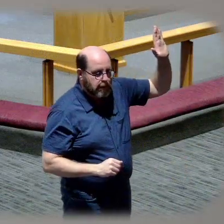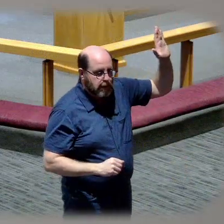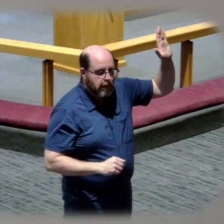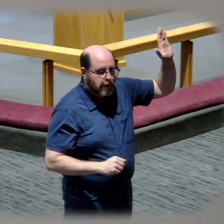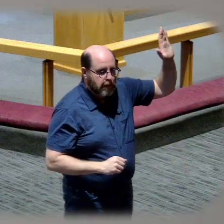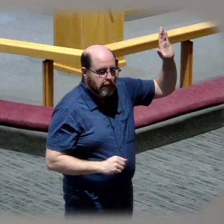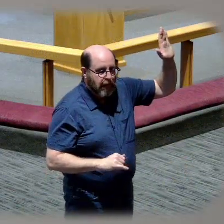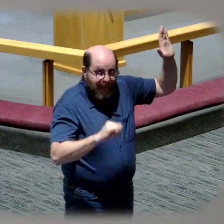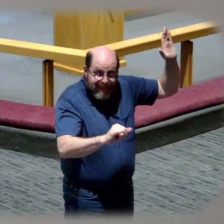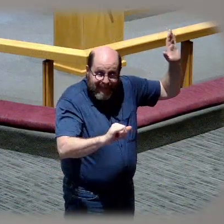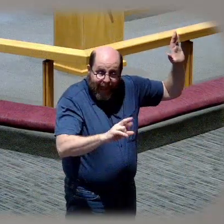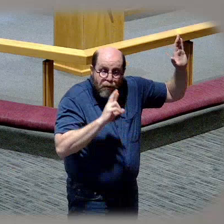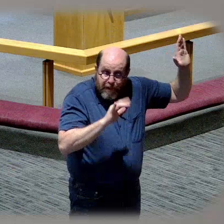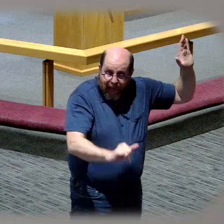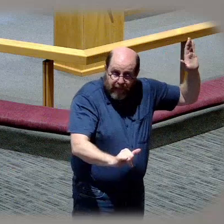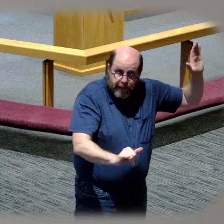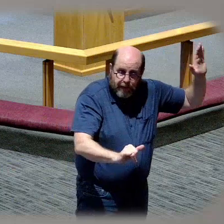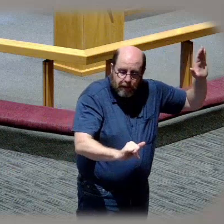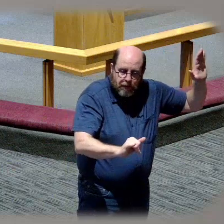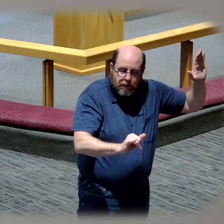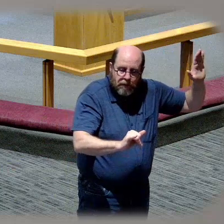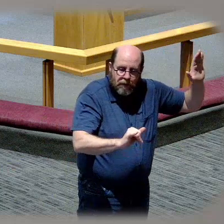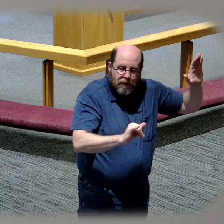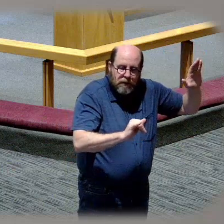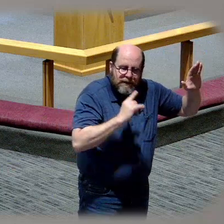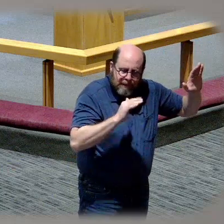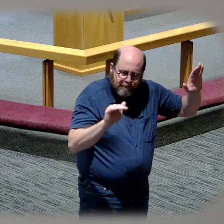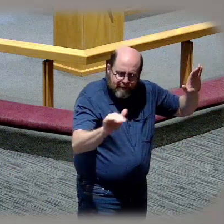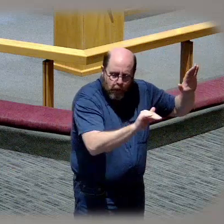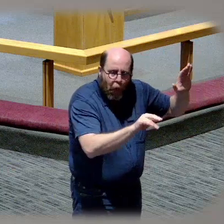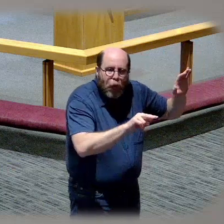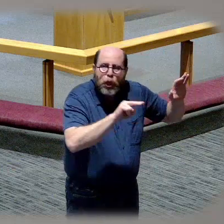This reality invites us to look into the world in which we live